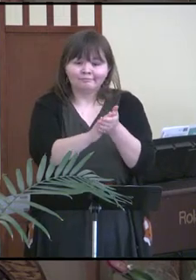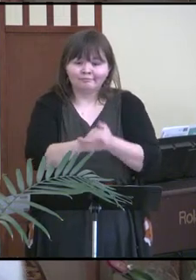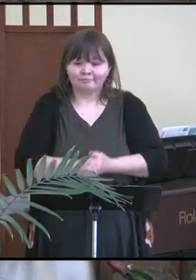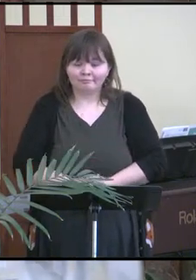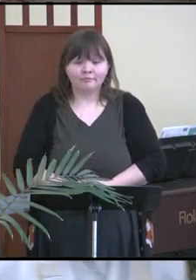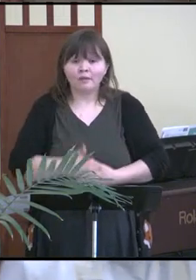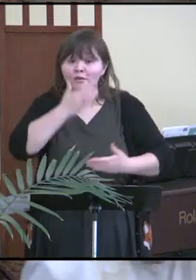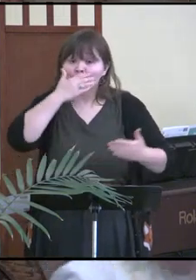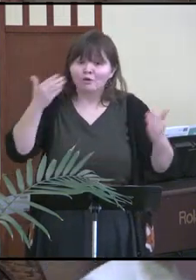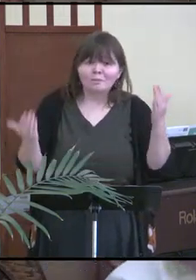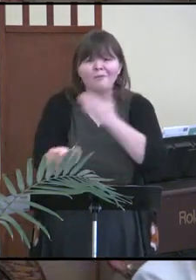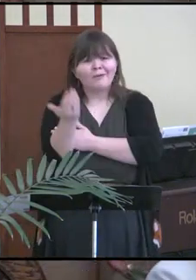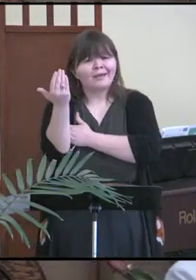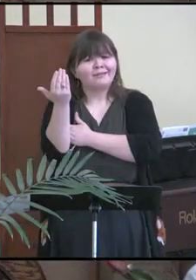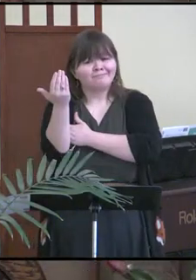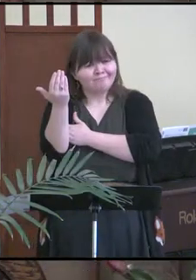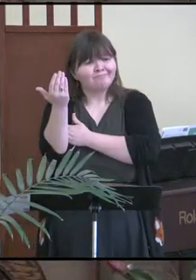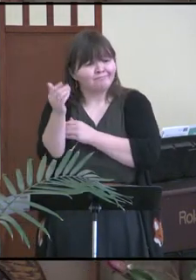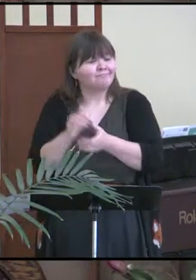Good morning.